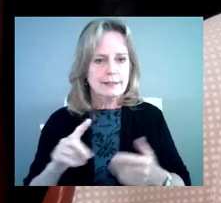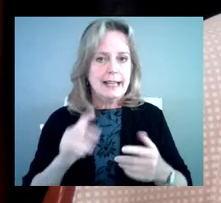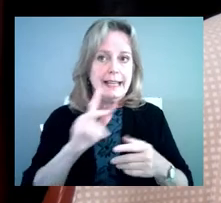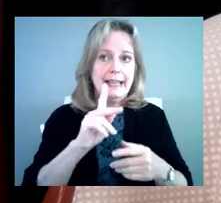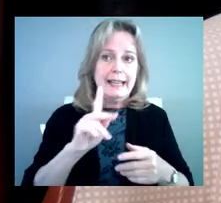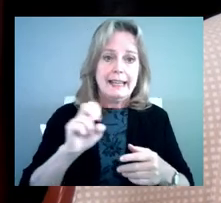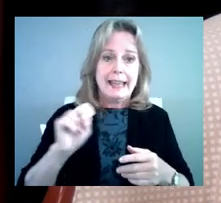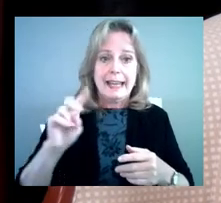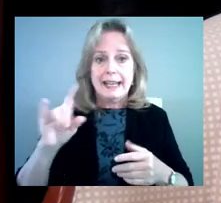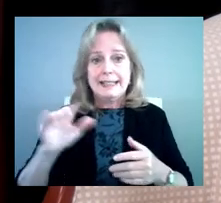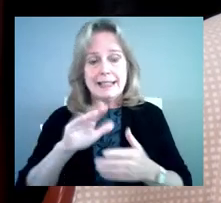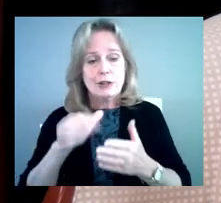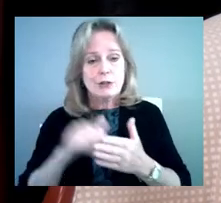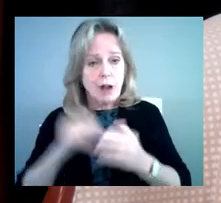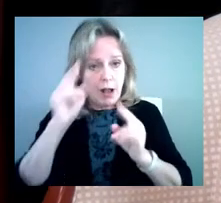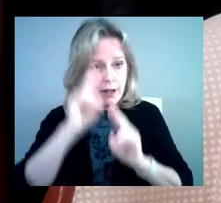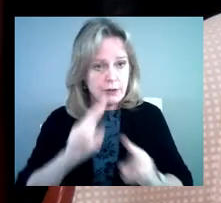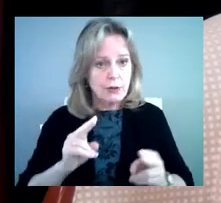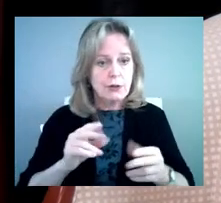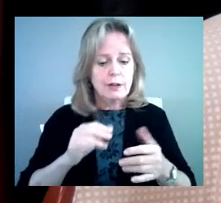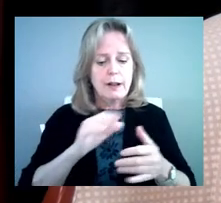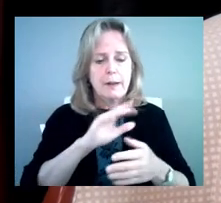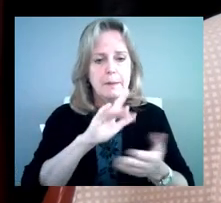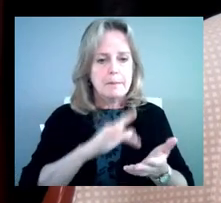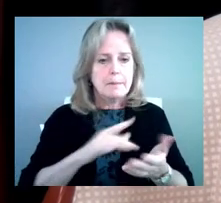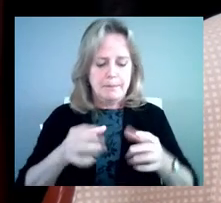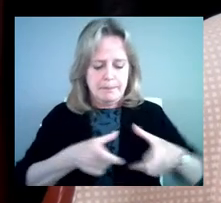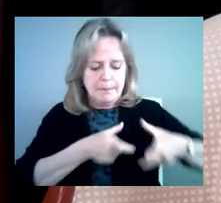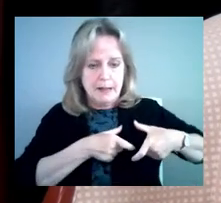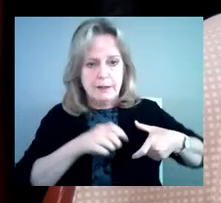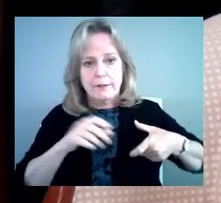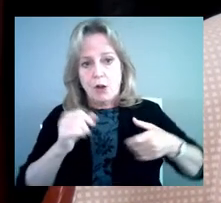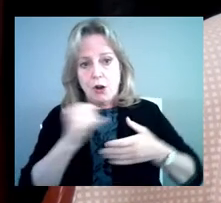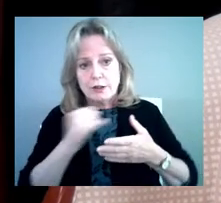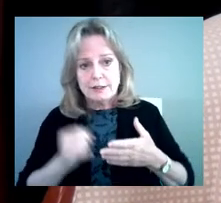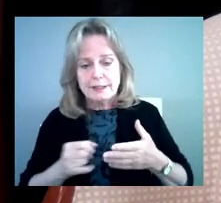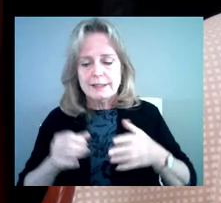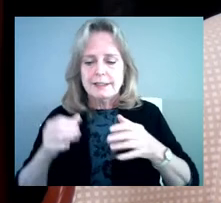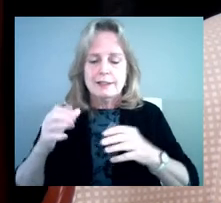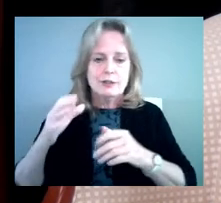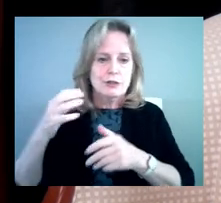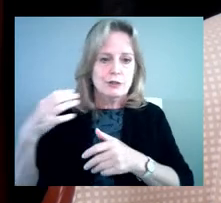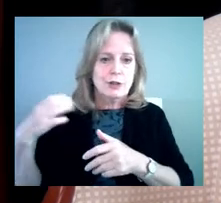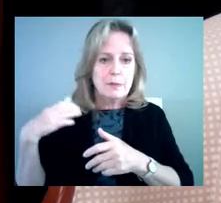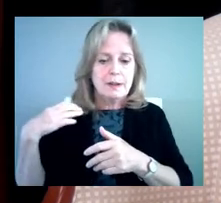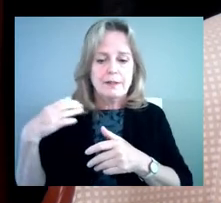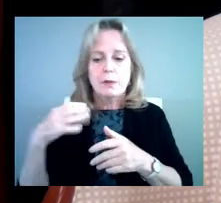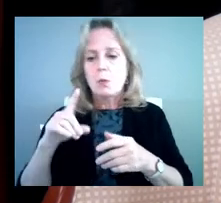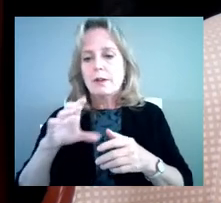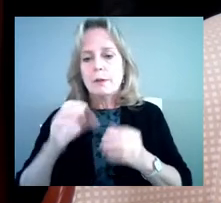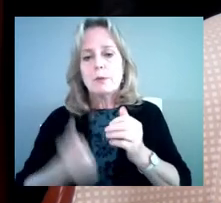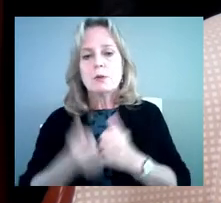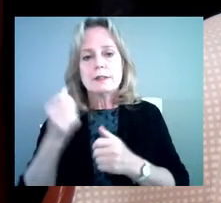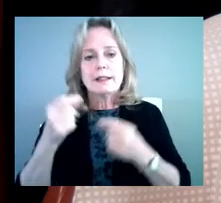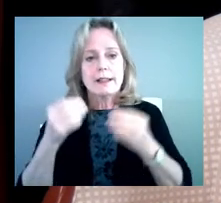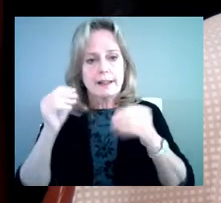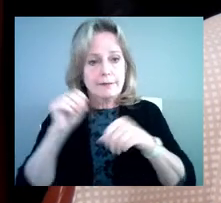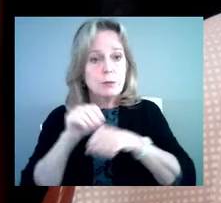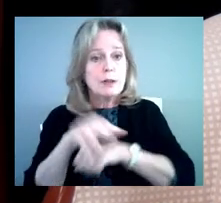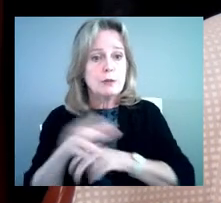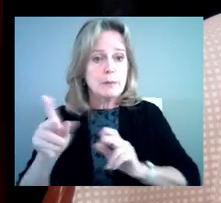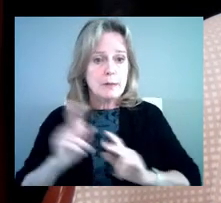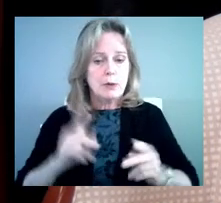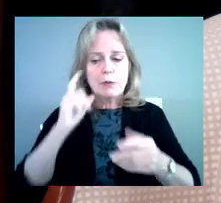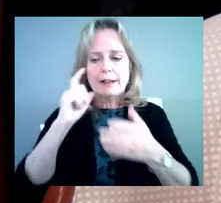and a National Medal of Arts, being chosen as one of Time's 100 most influential people, and recognized in the